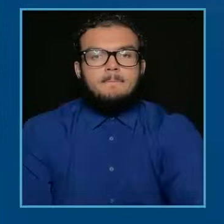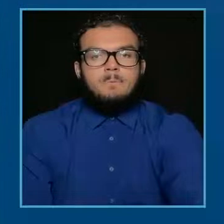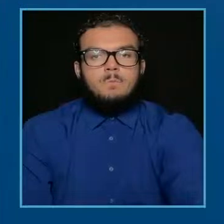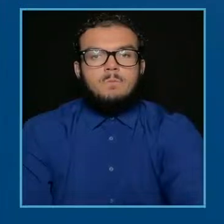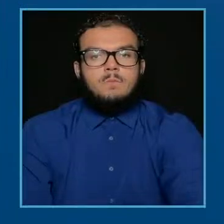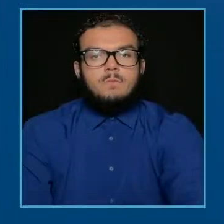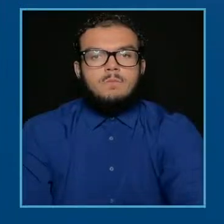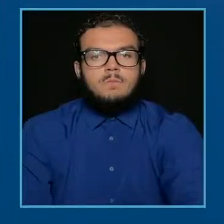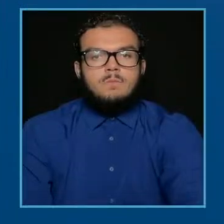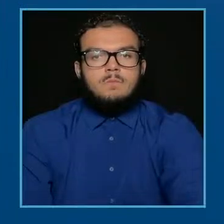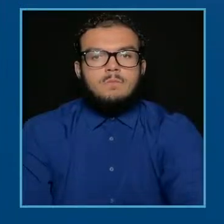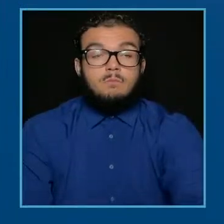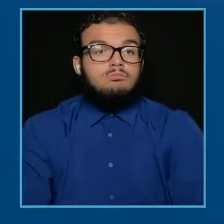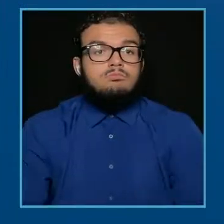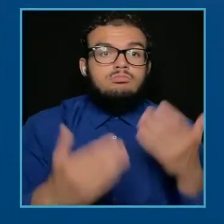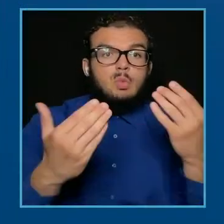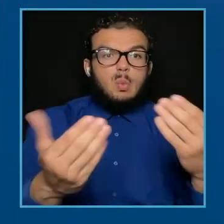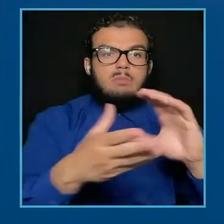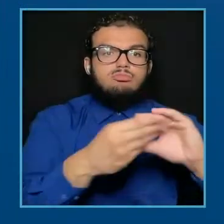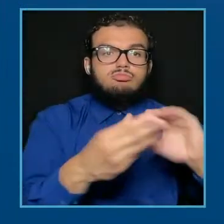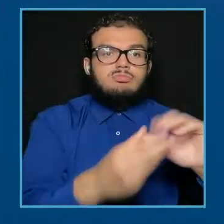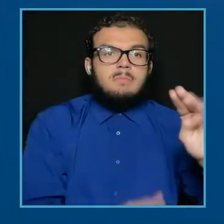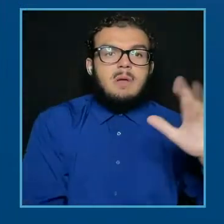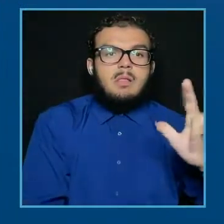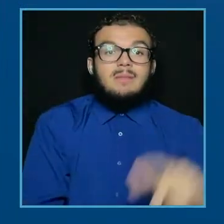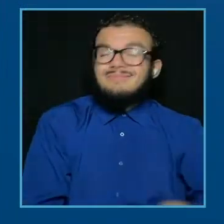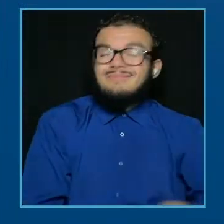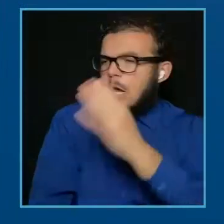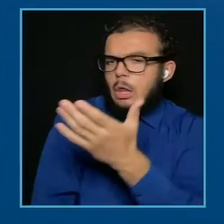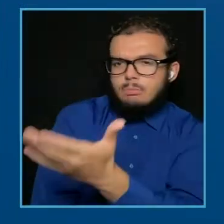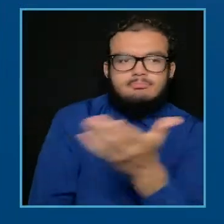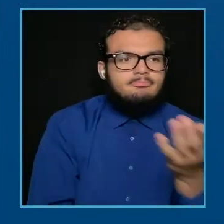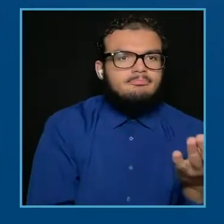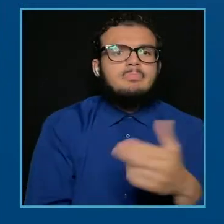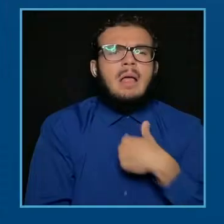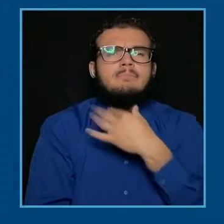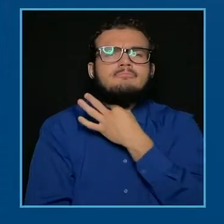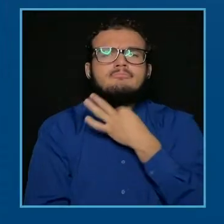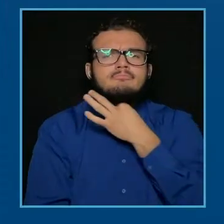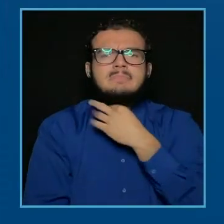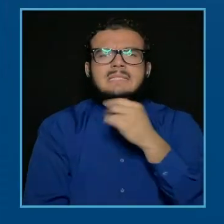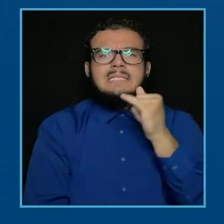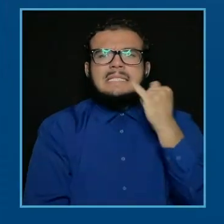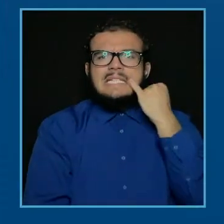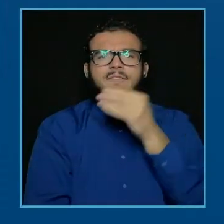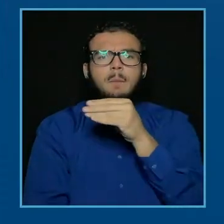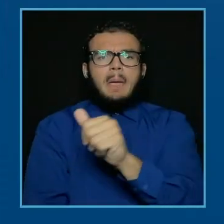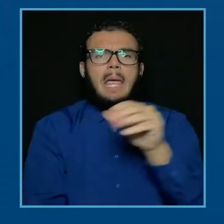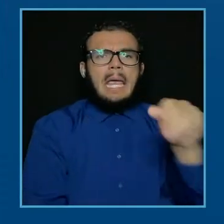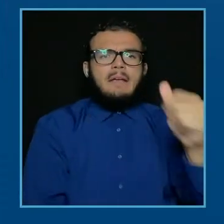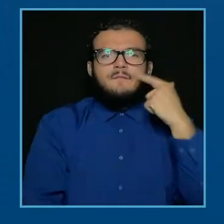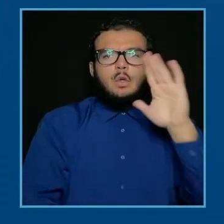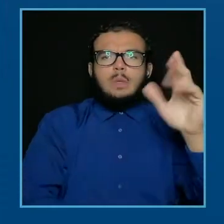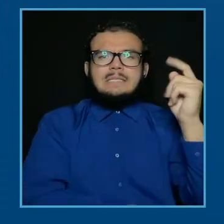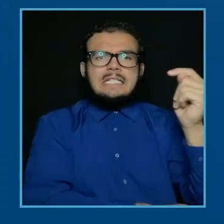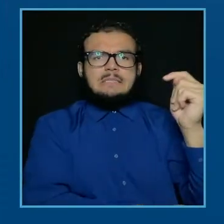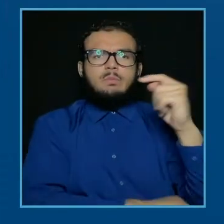Go ahead, Michael. Hi, sirs. I'm just wondering if you're being paid for your testimony to be here